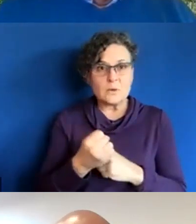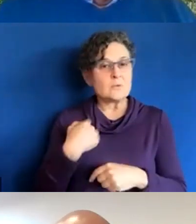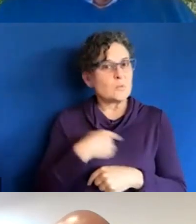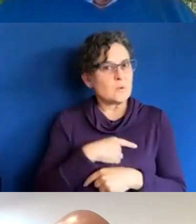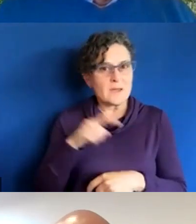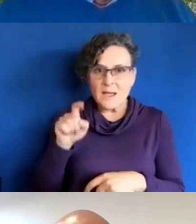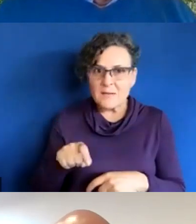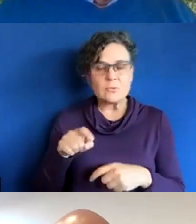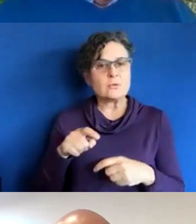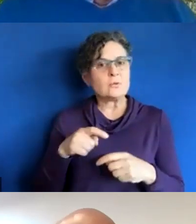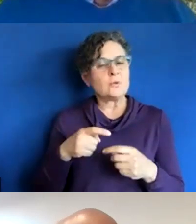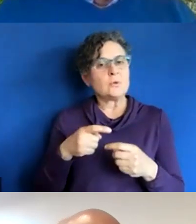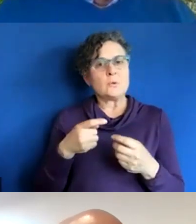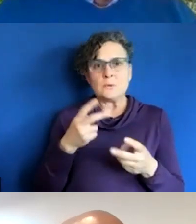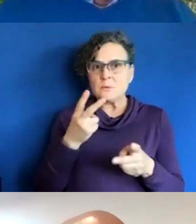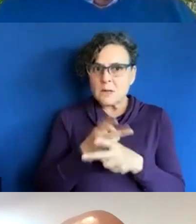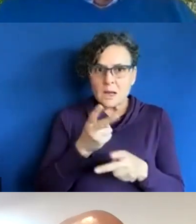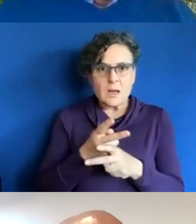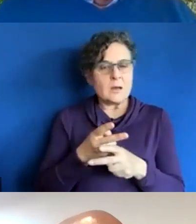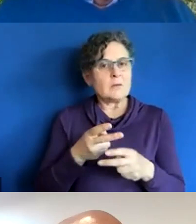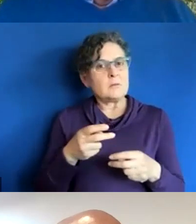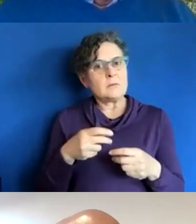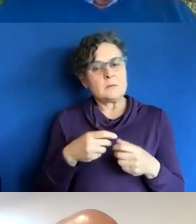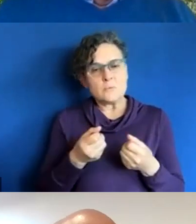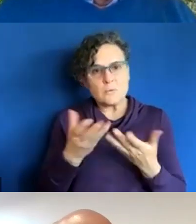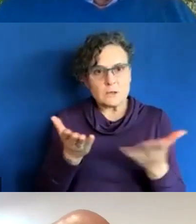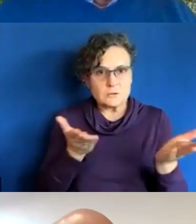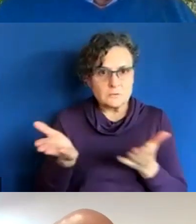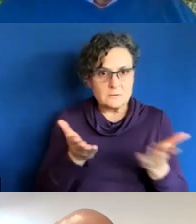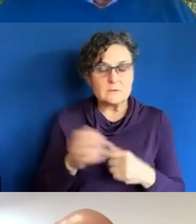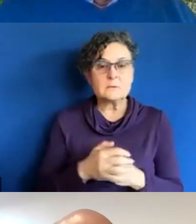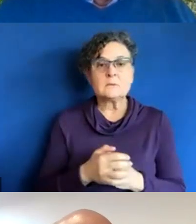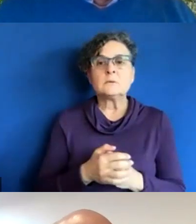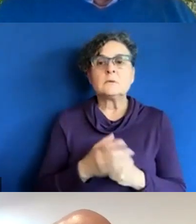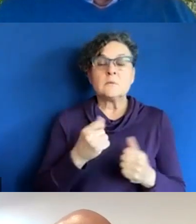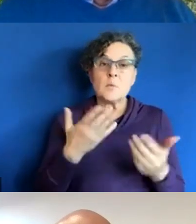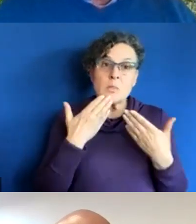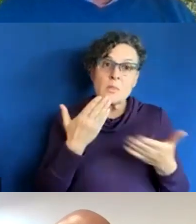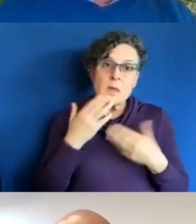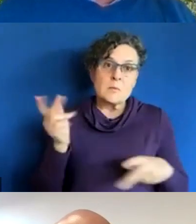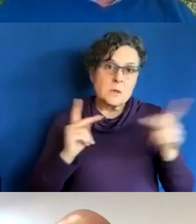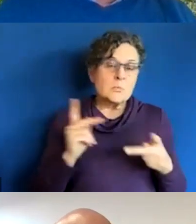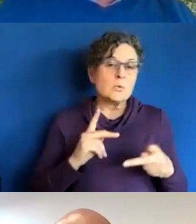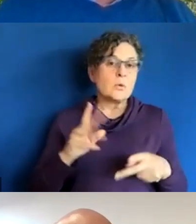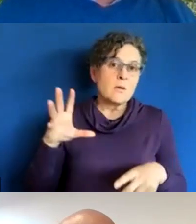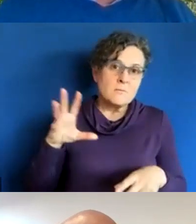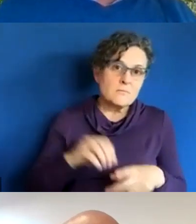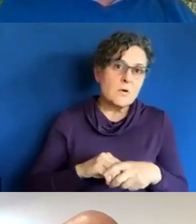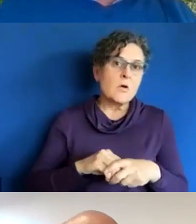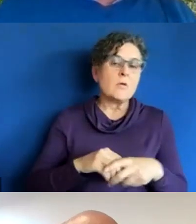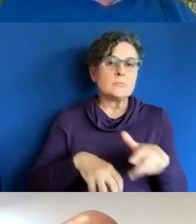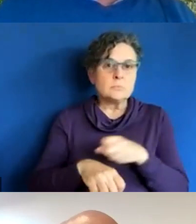grateful for all the folks that have put in the time and efforts, and to make places